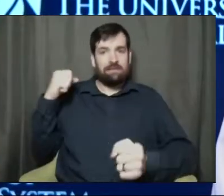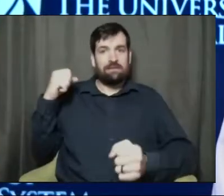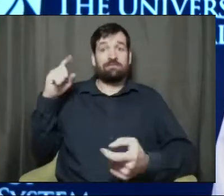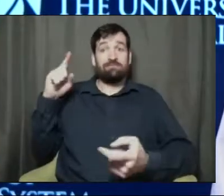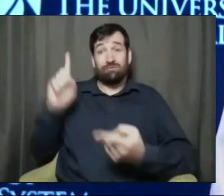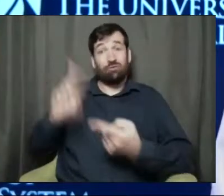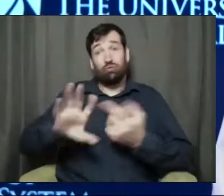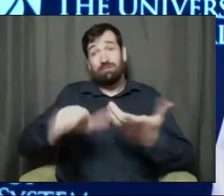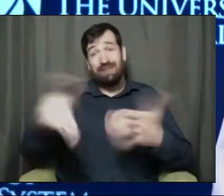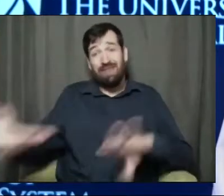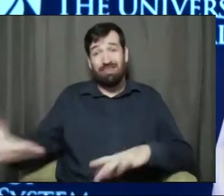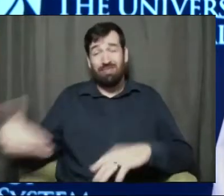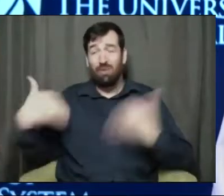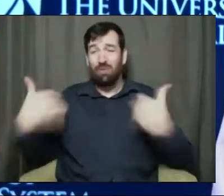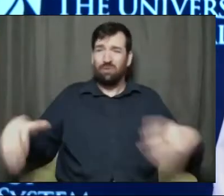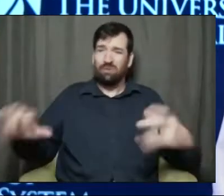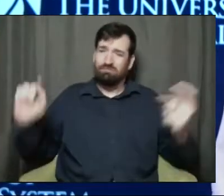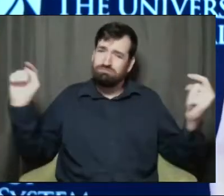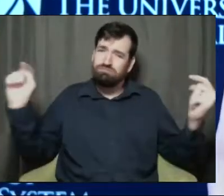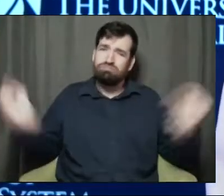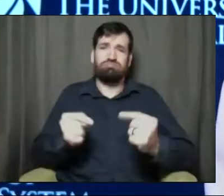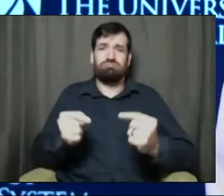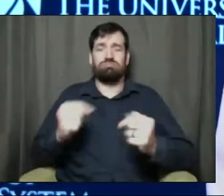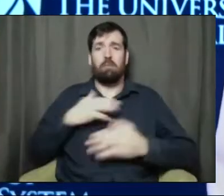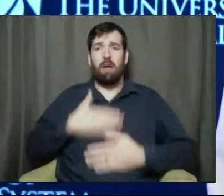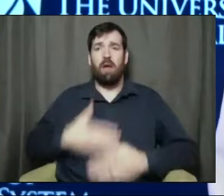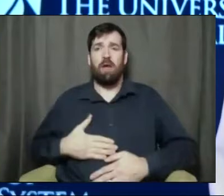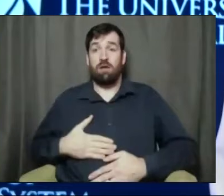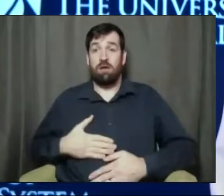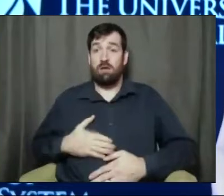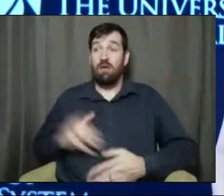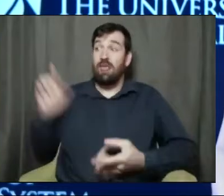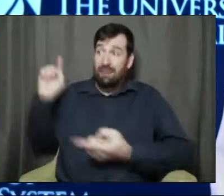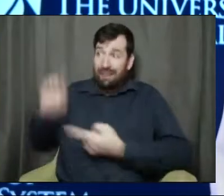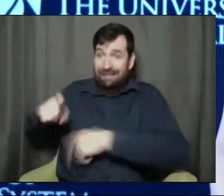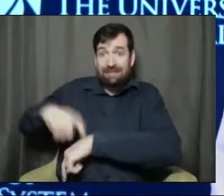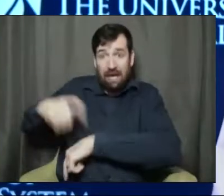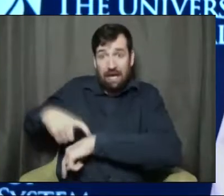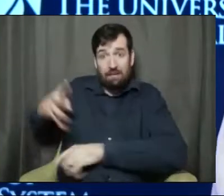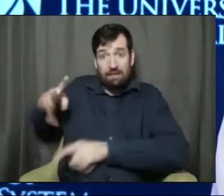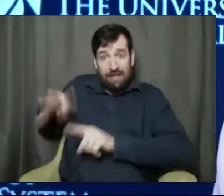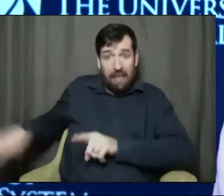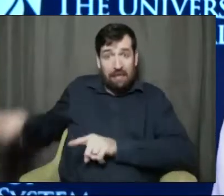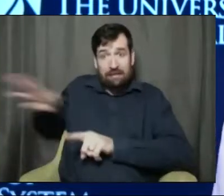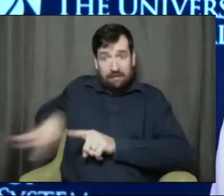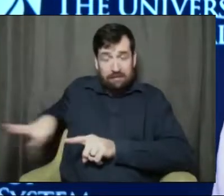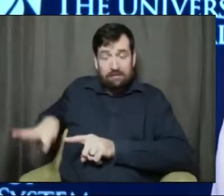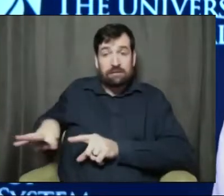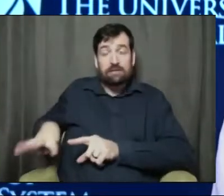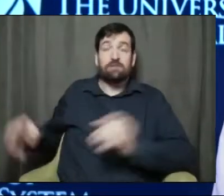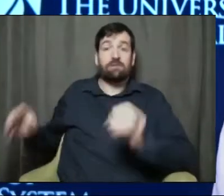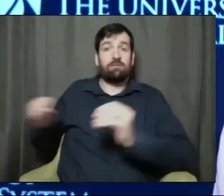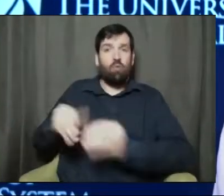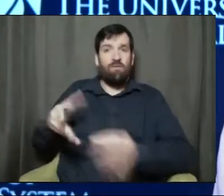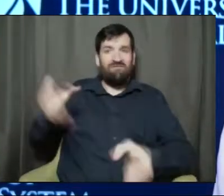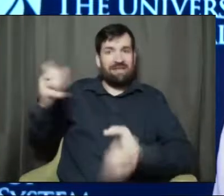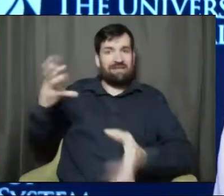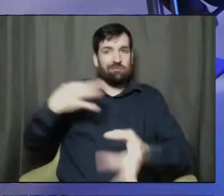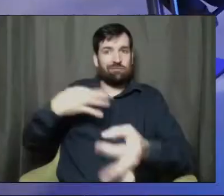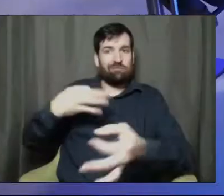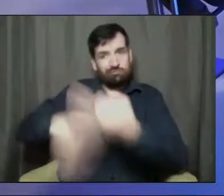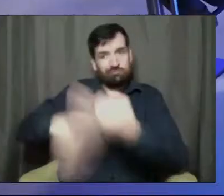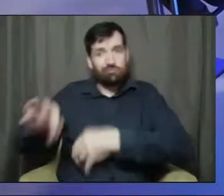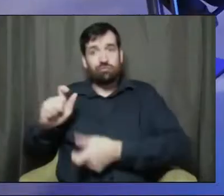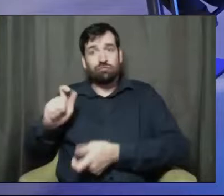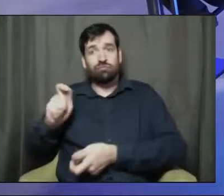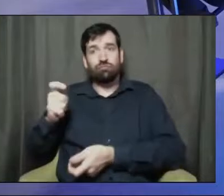so the quicker we can get somebody transplanted and less time they spend in dialysis, it just improves the quality of life and keeps them around longer. So, Dr.